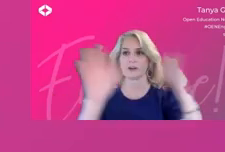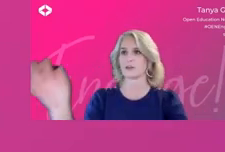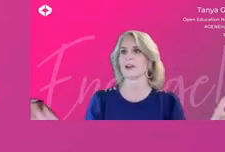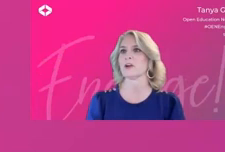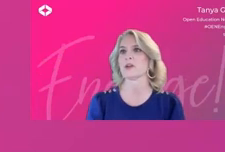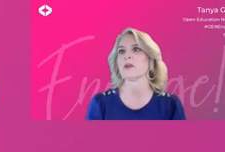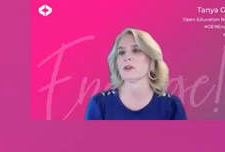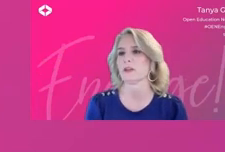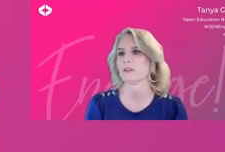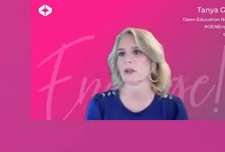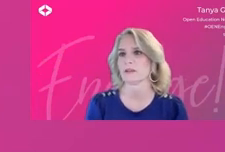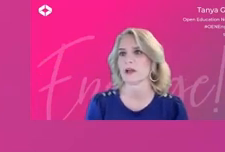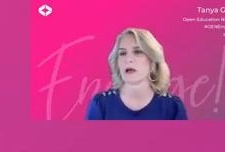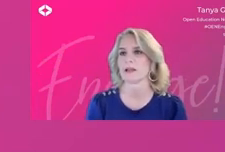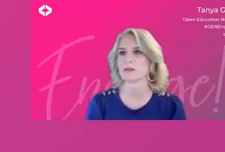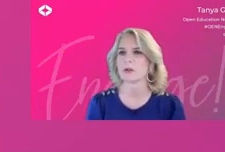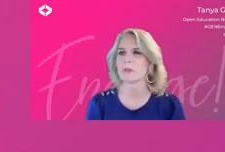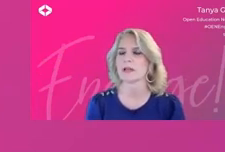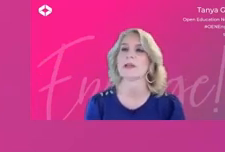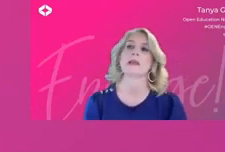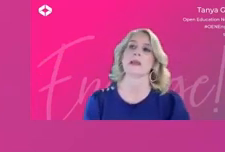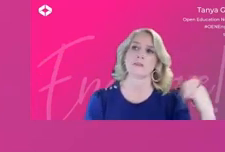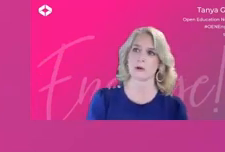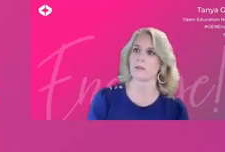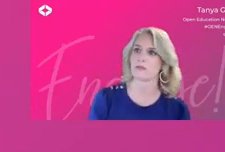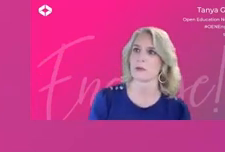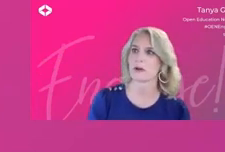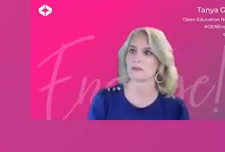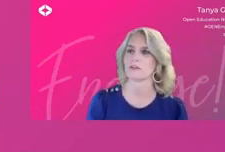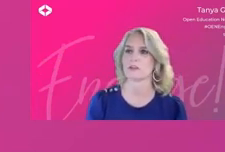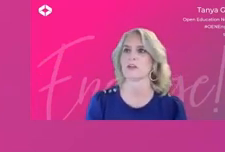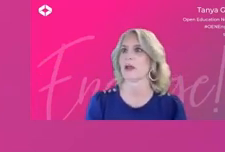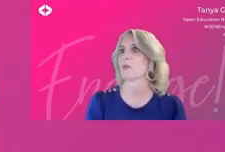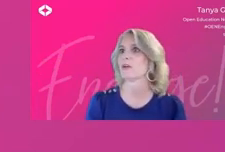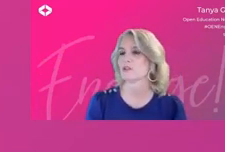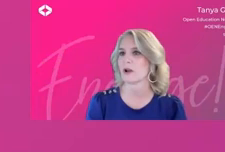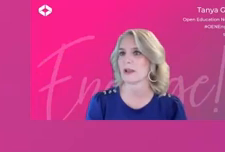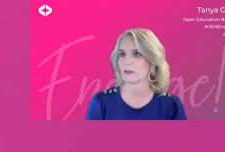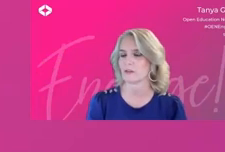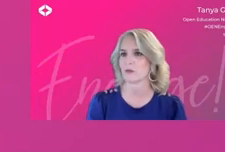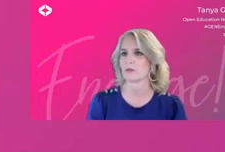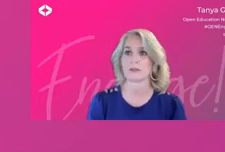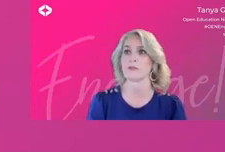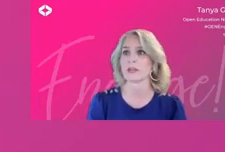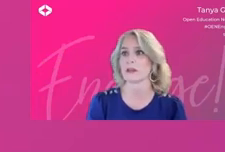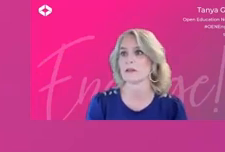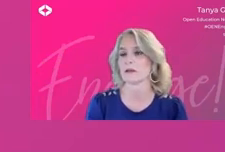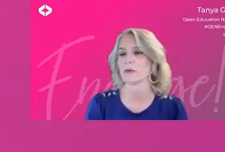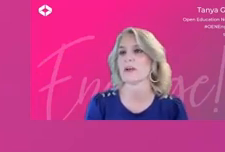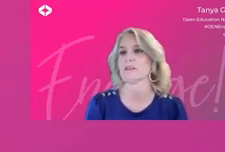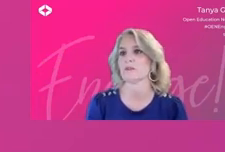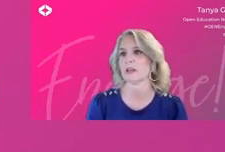it's just our entire community, so that's not possible. But if I were at my former institution, I would try to see if we